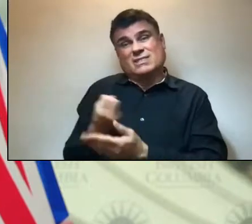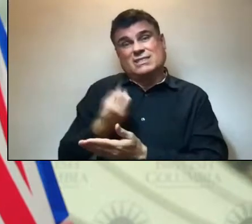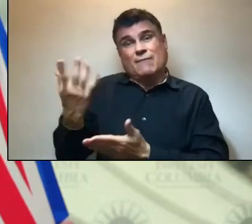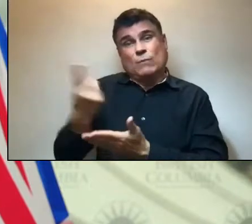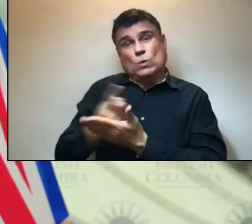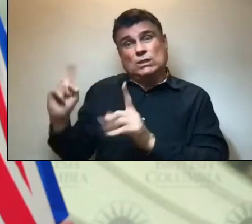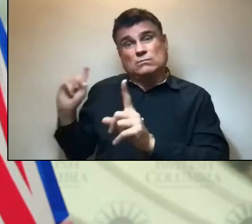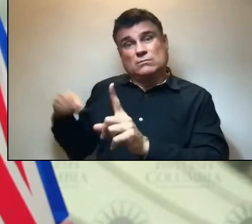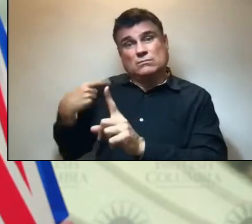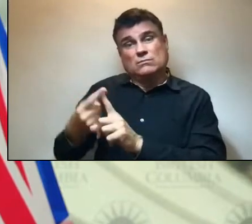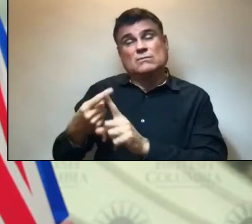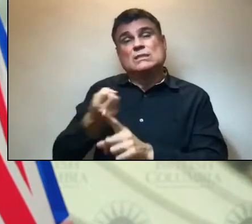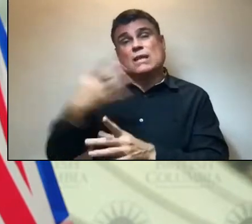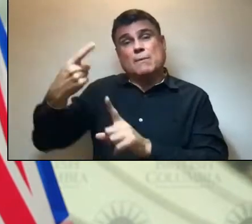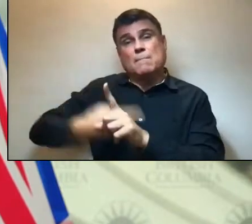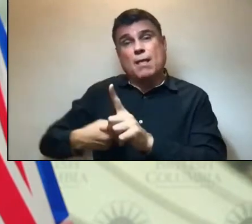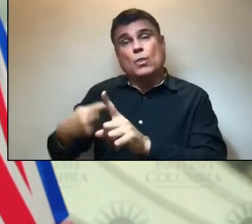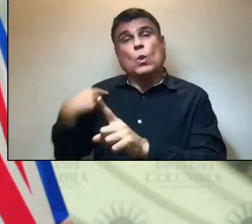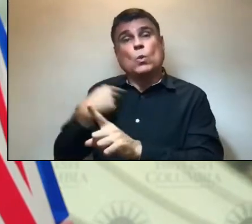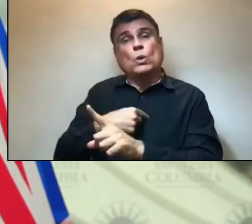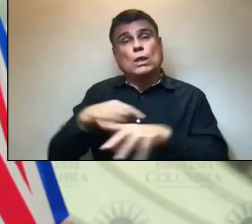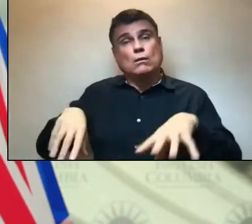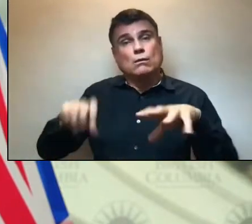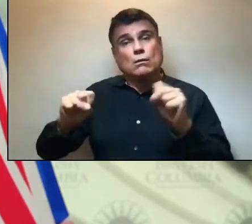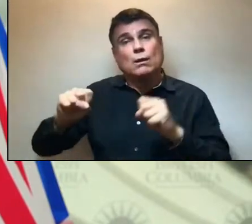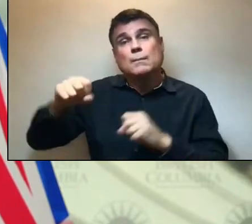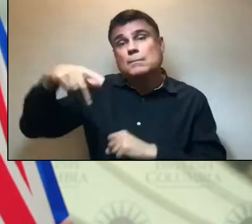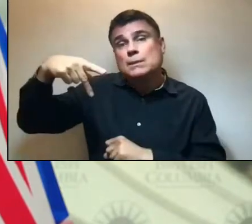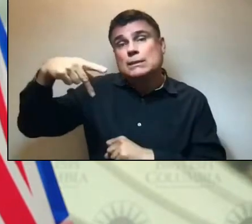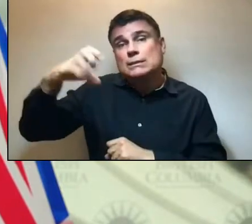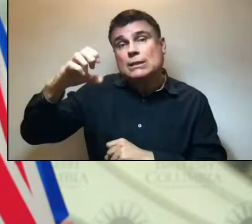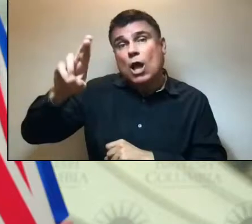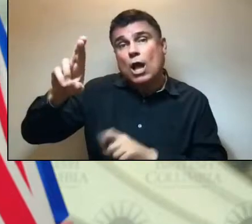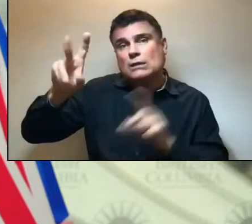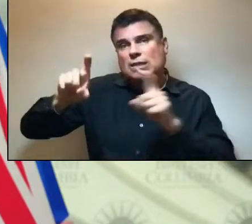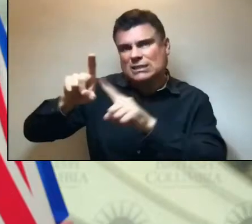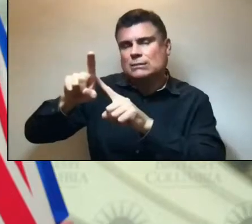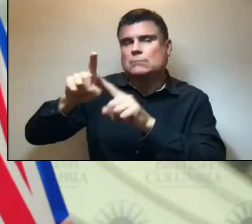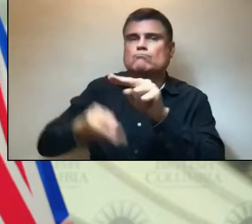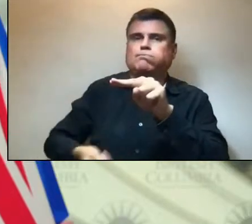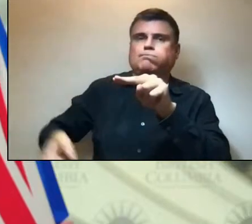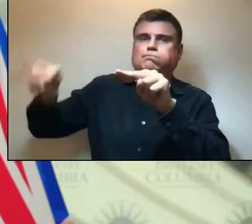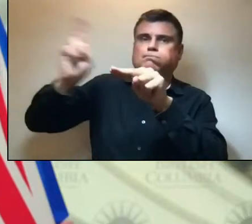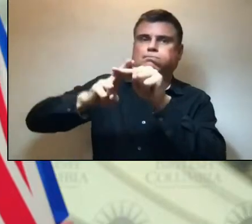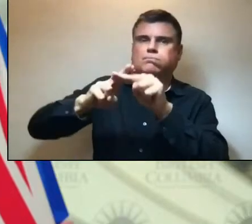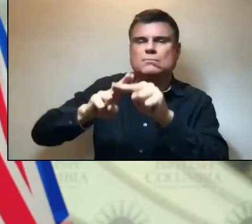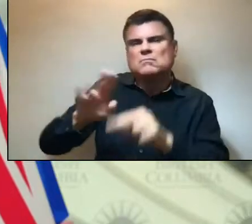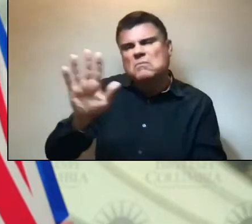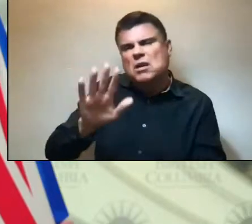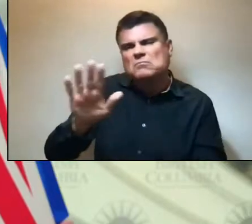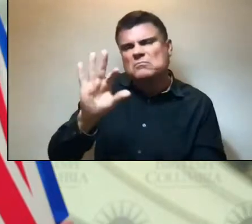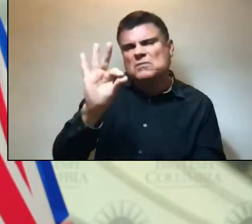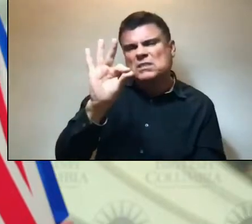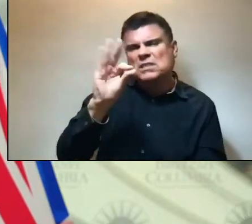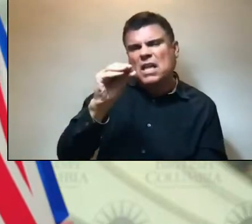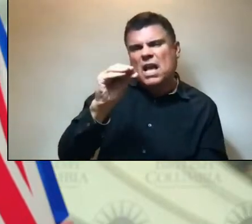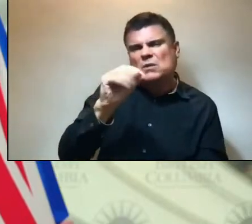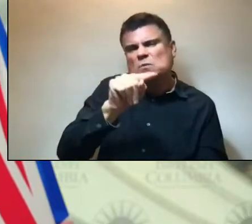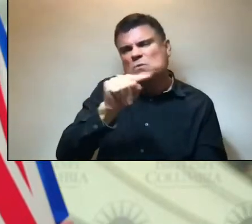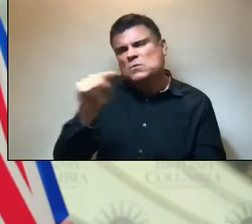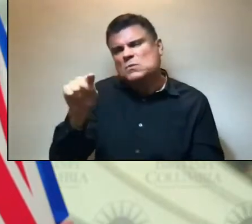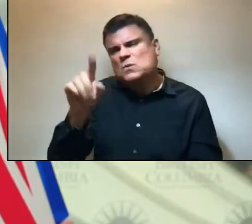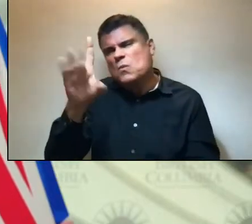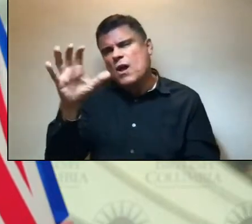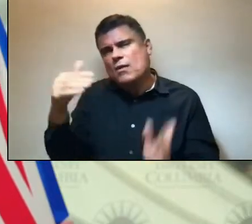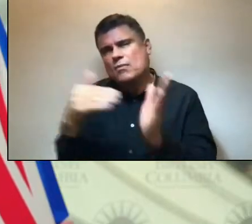PCR testing than we've done since the beginning of the pandemic, between 90 and 100,000 tests a week. And those are the tests from